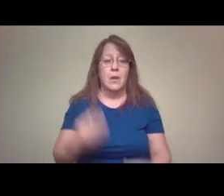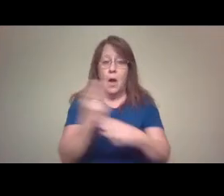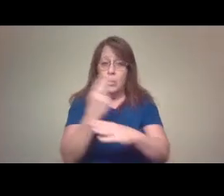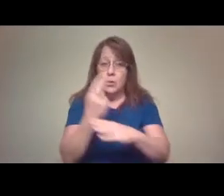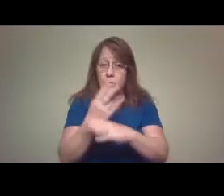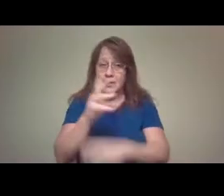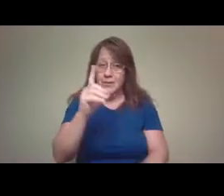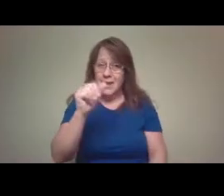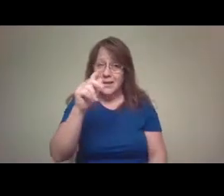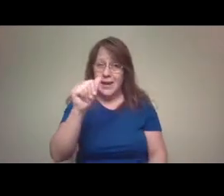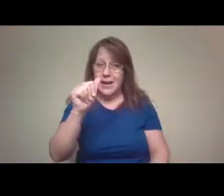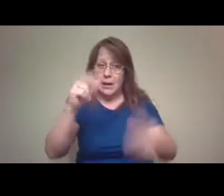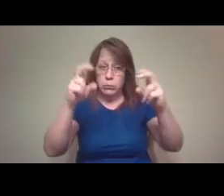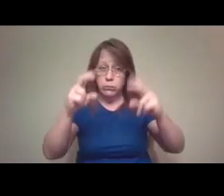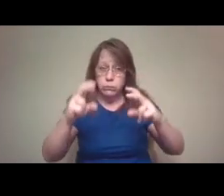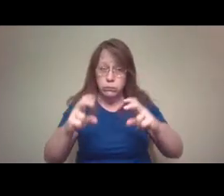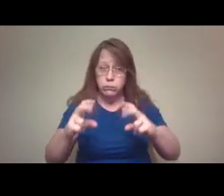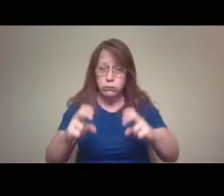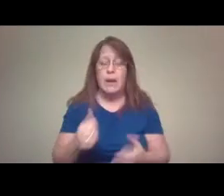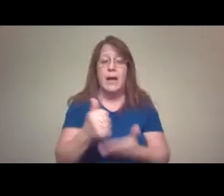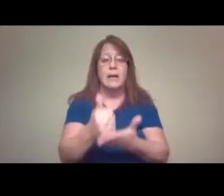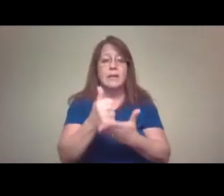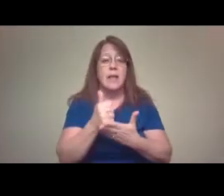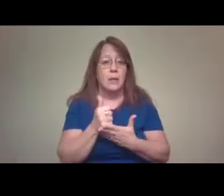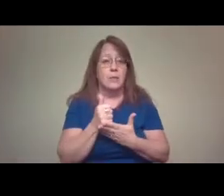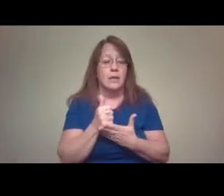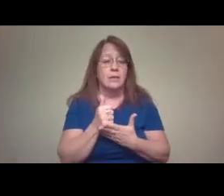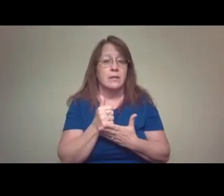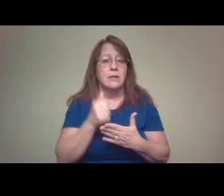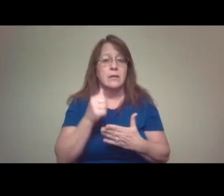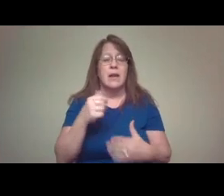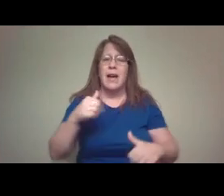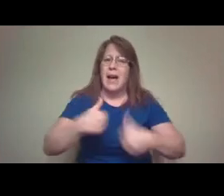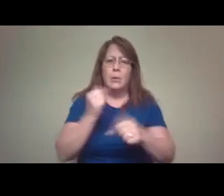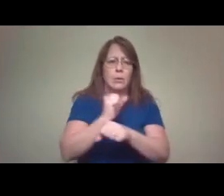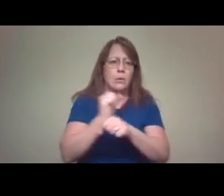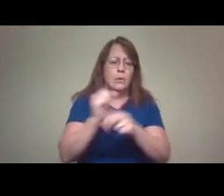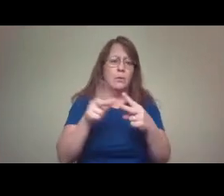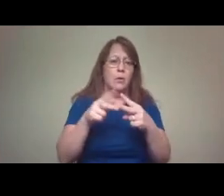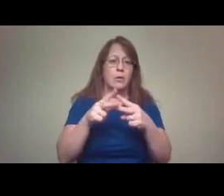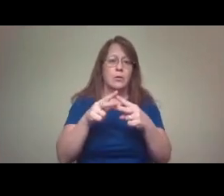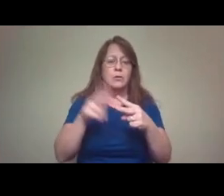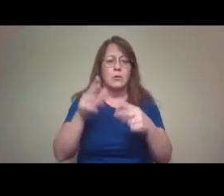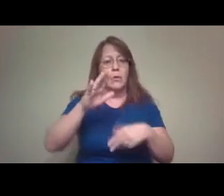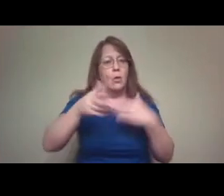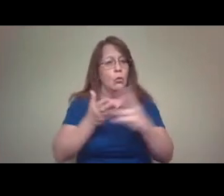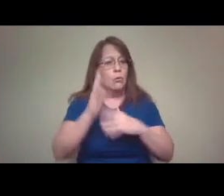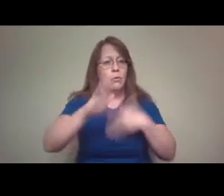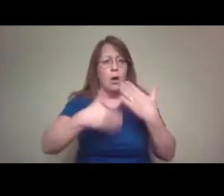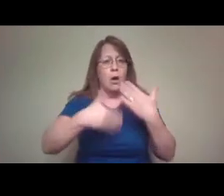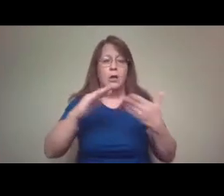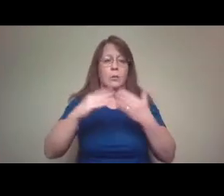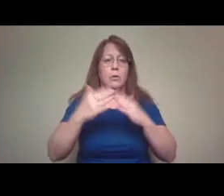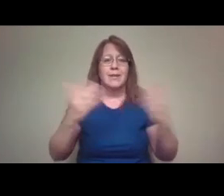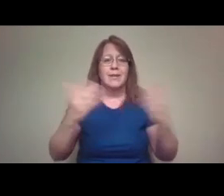the development of our new suicide prevention framework for how we work with partners across communities. Next slide.